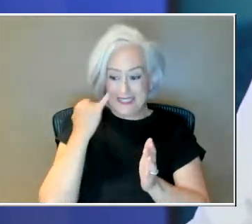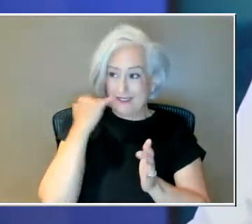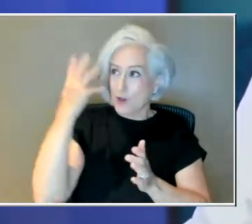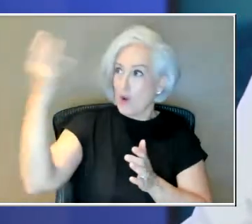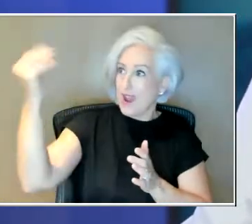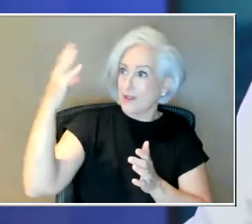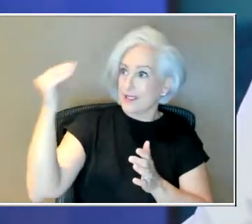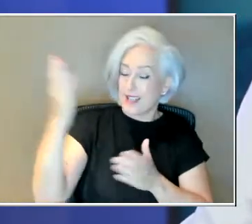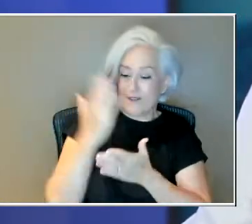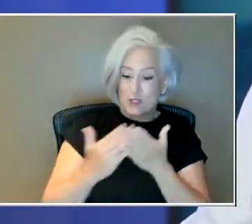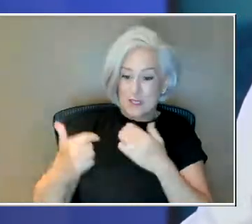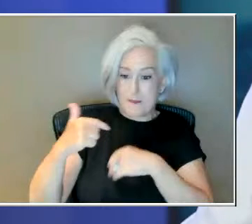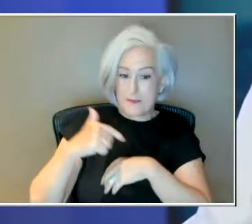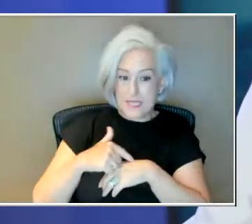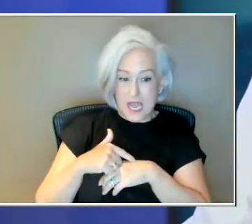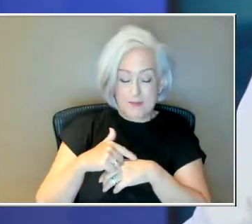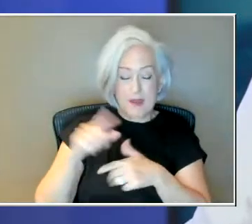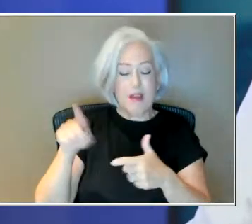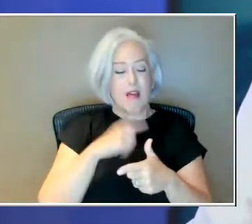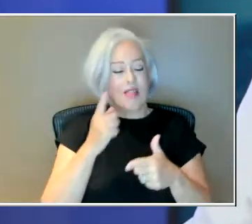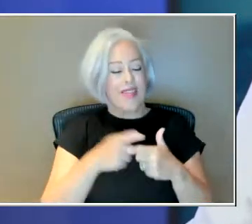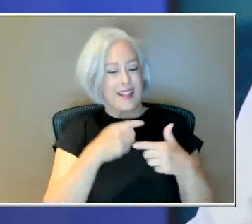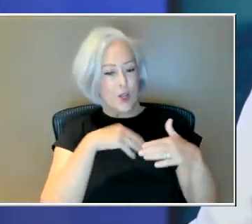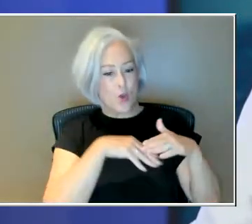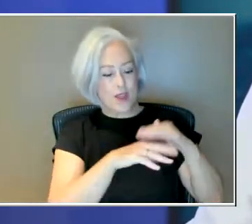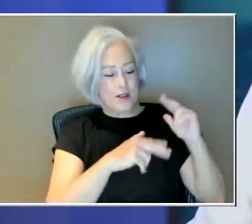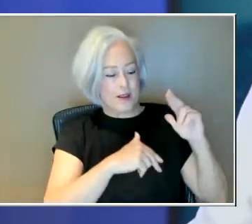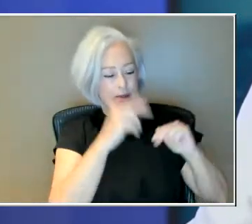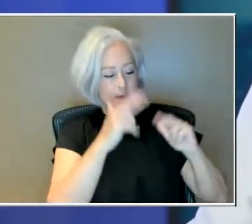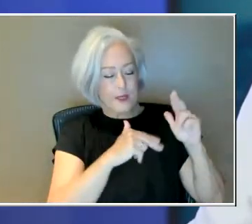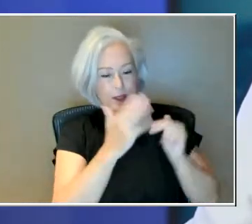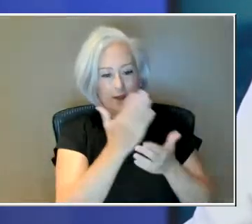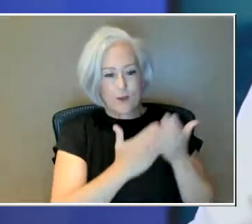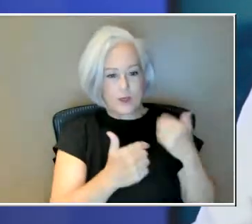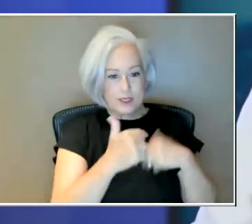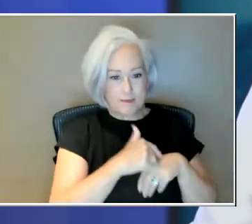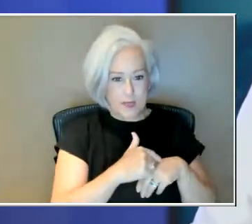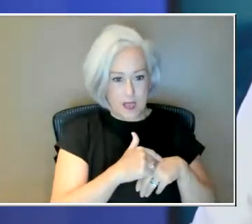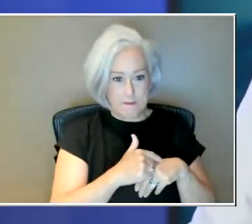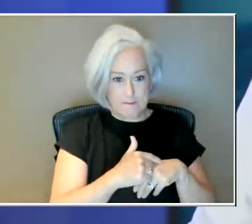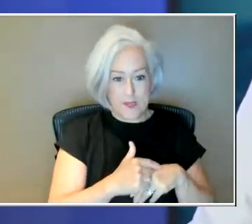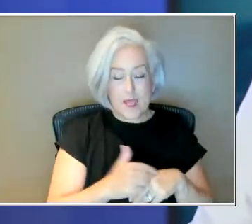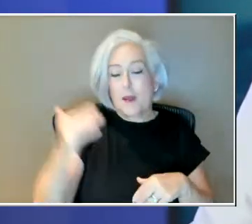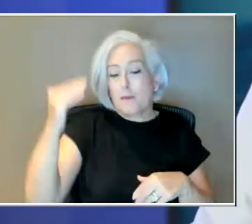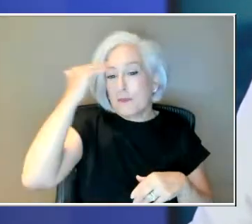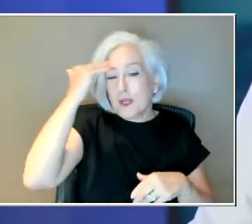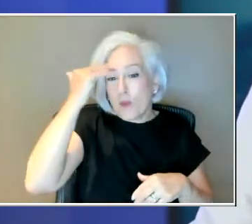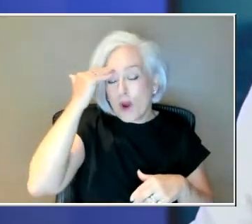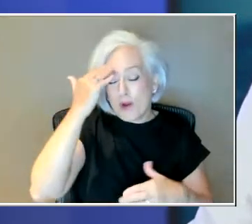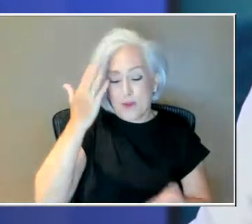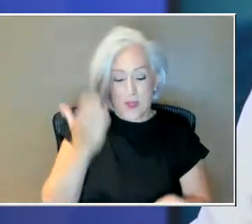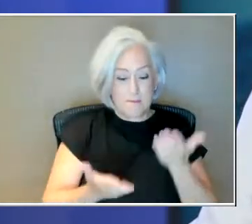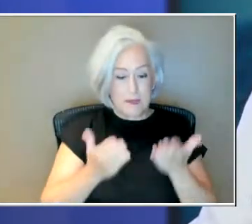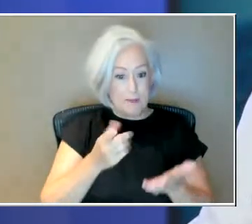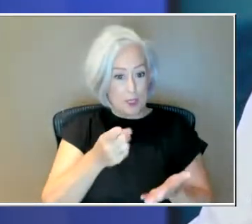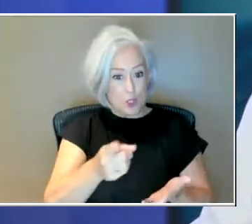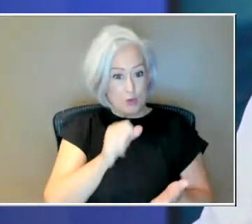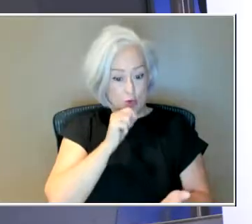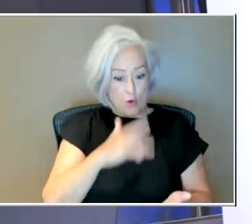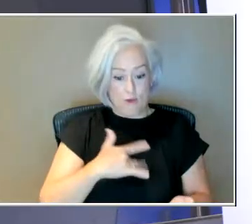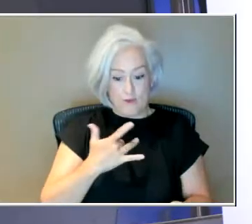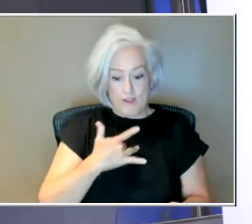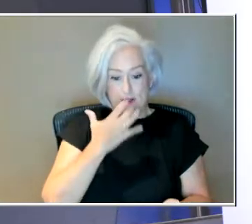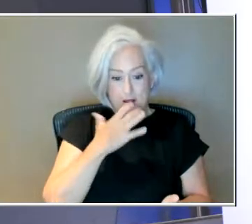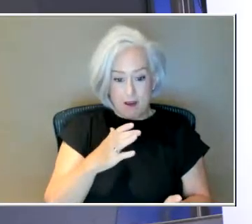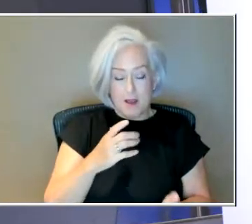being very aware of the limitations that you may not be feeling, but that your loved ones may be feeling. That's exactly what I was going to